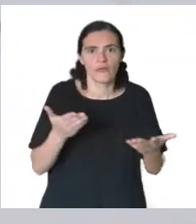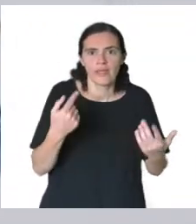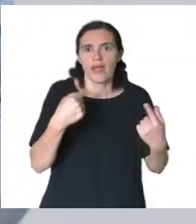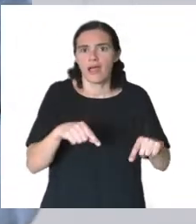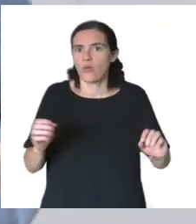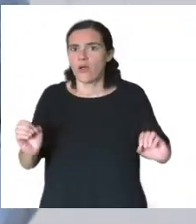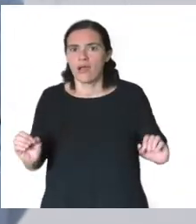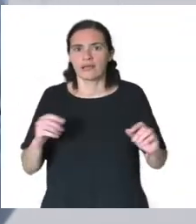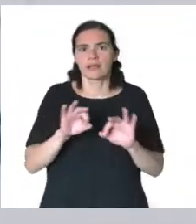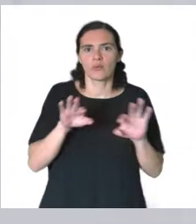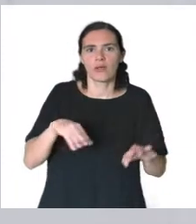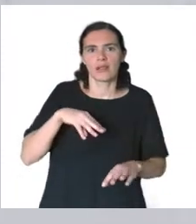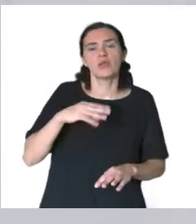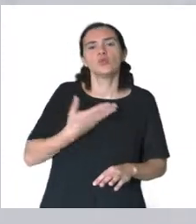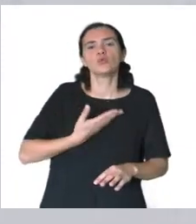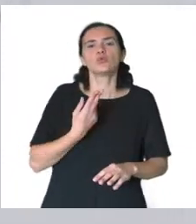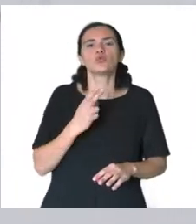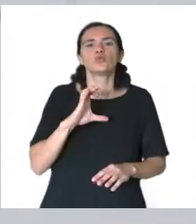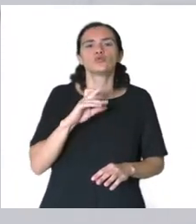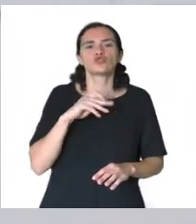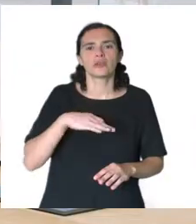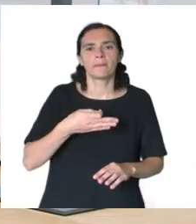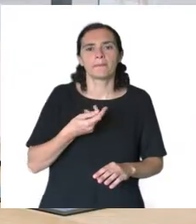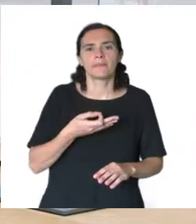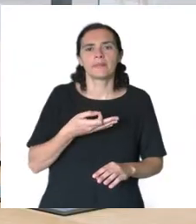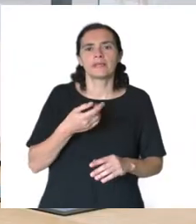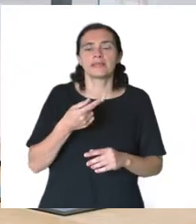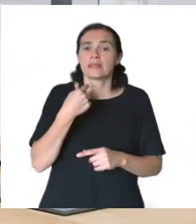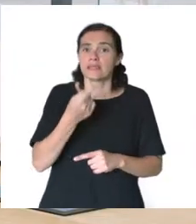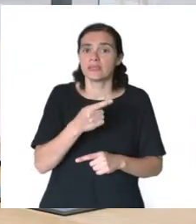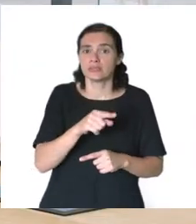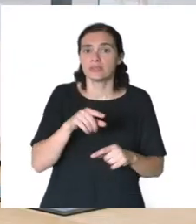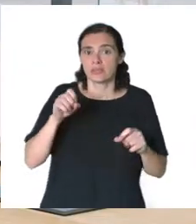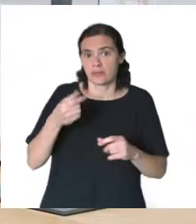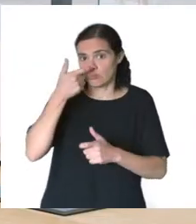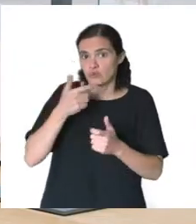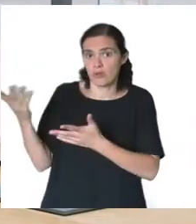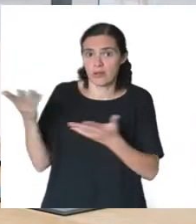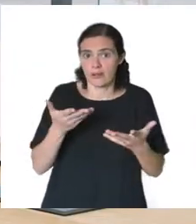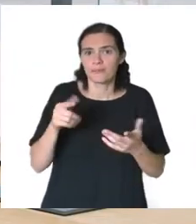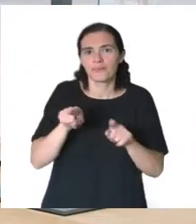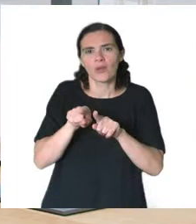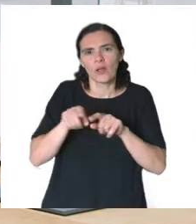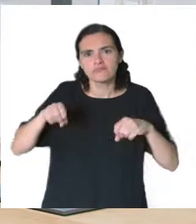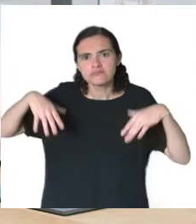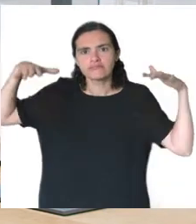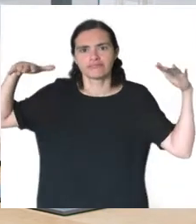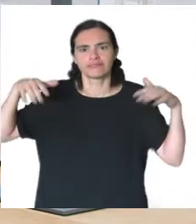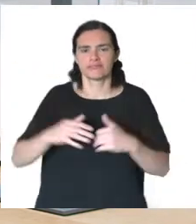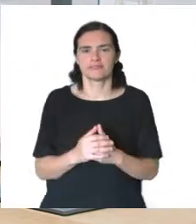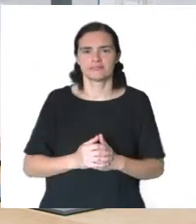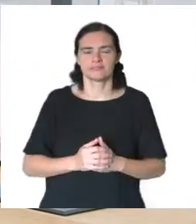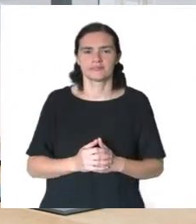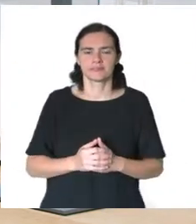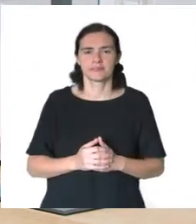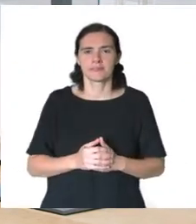host, he's our guest. And as Marcel Duchamp said, a guest plus a host is a ghost, a